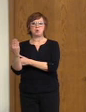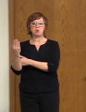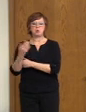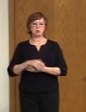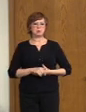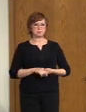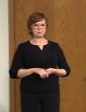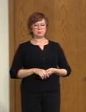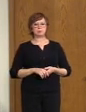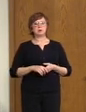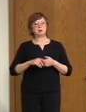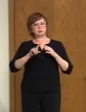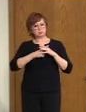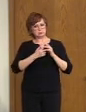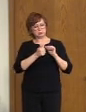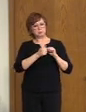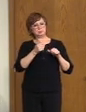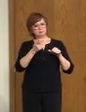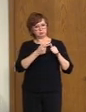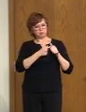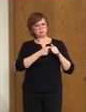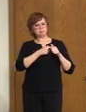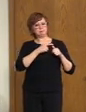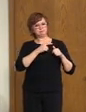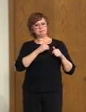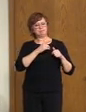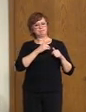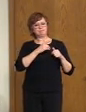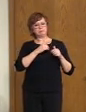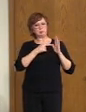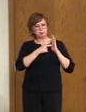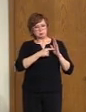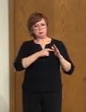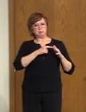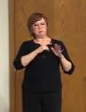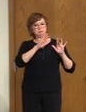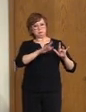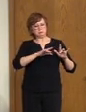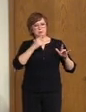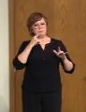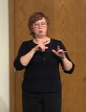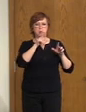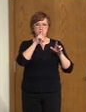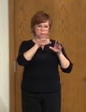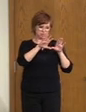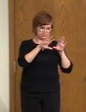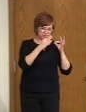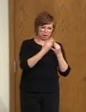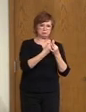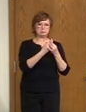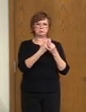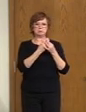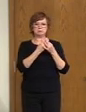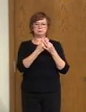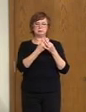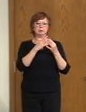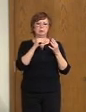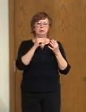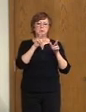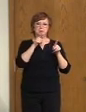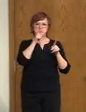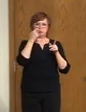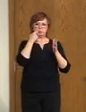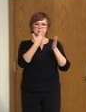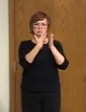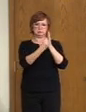by expressing our deepest condolences to those individuals who've passed away and their families from COVID-19 over the last 48